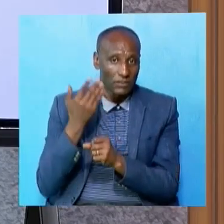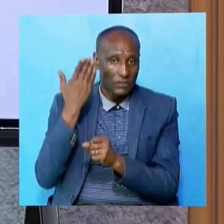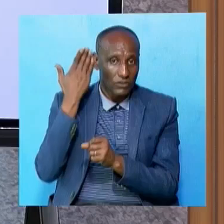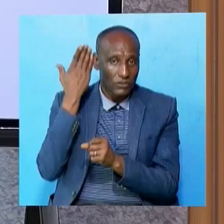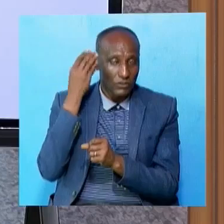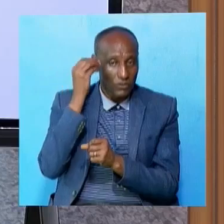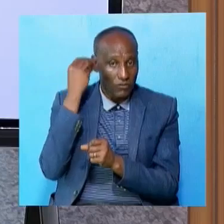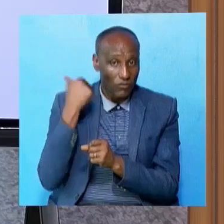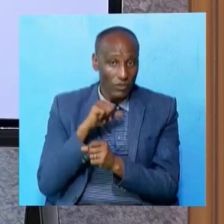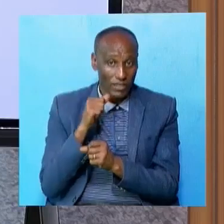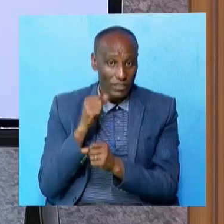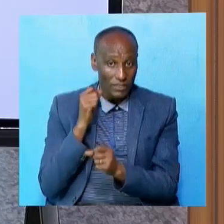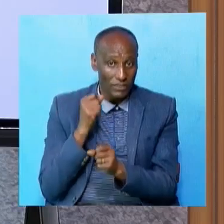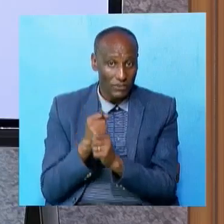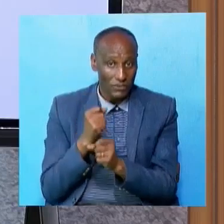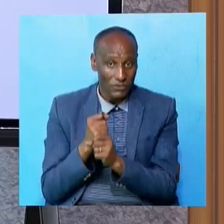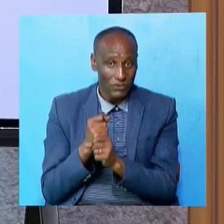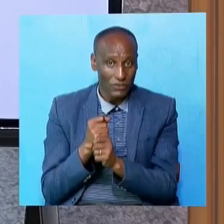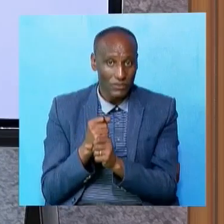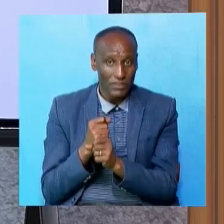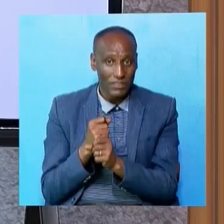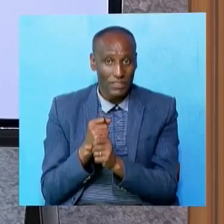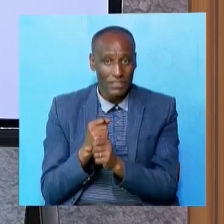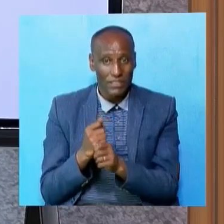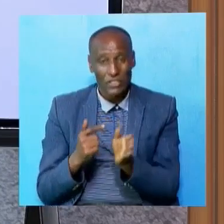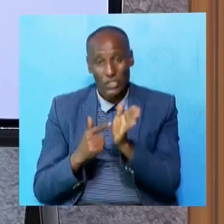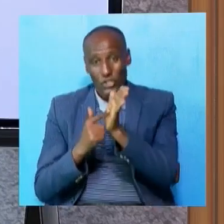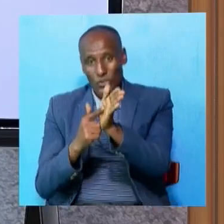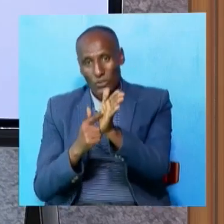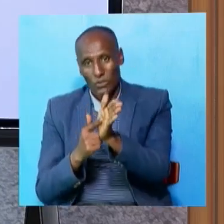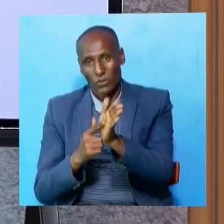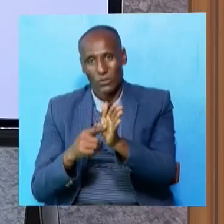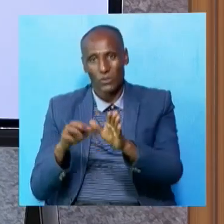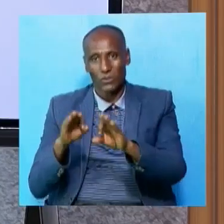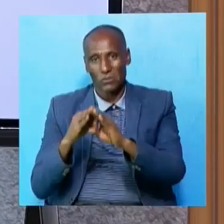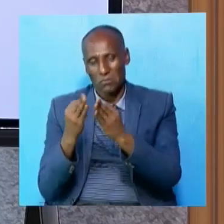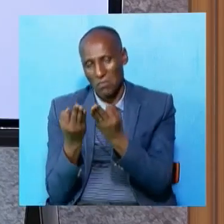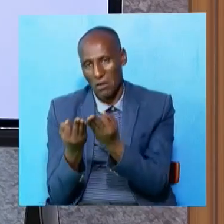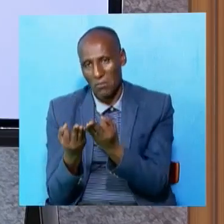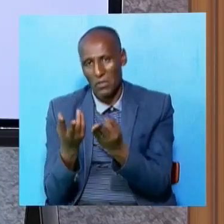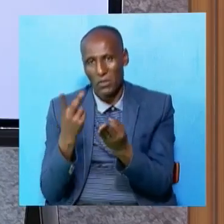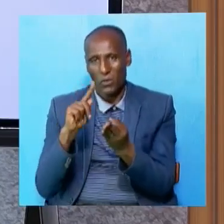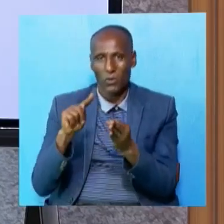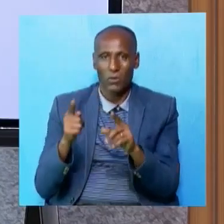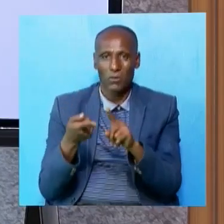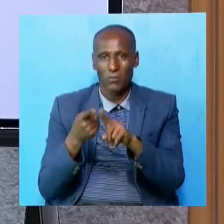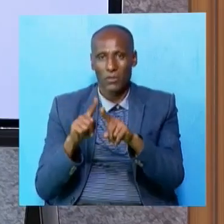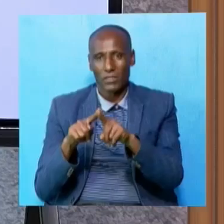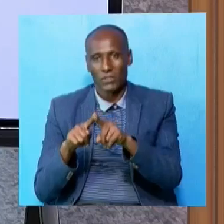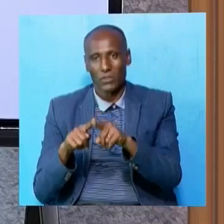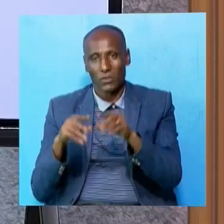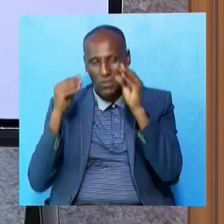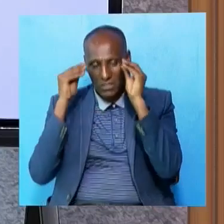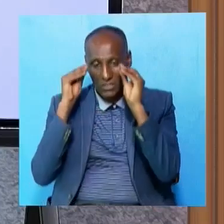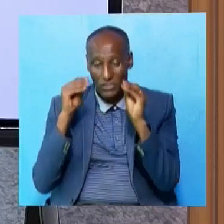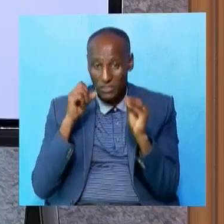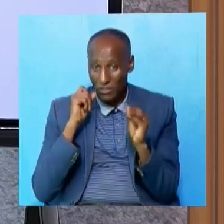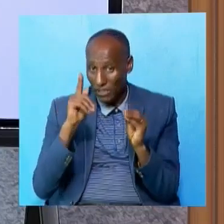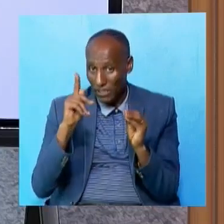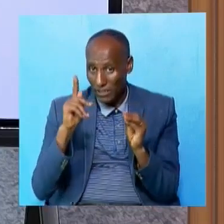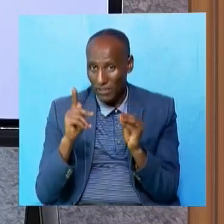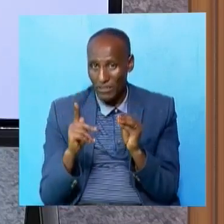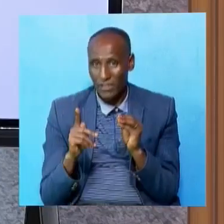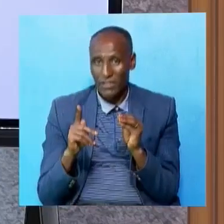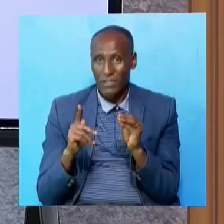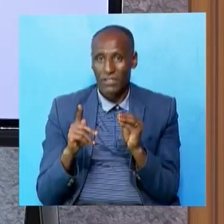your homeworks and don't forget to show your answers to your mentor, to your teacher, or your parents. Okay? Let's